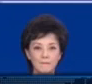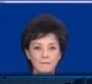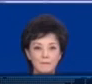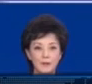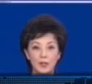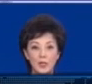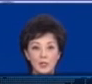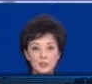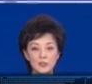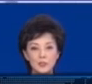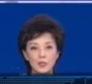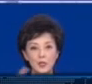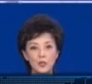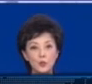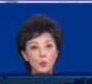departments